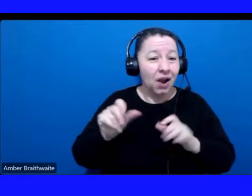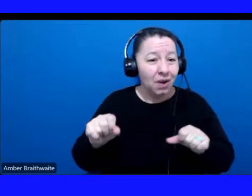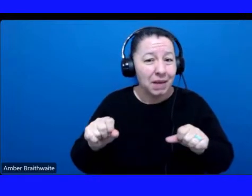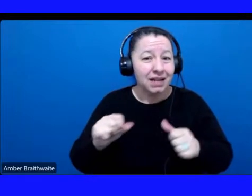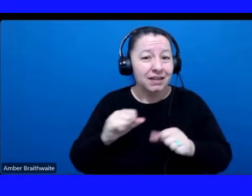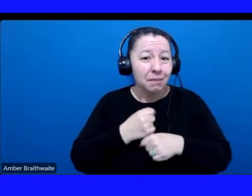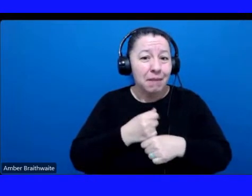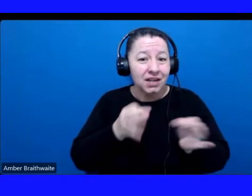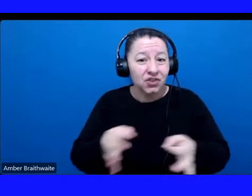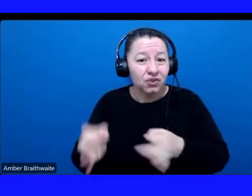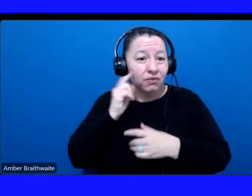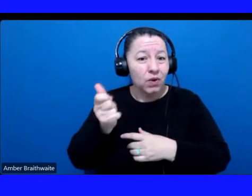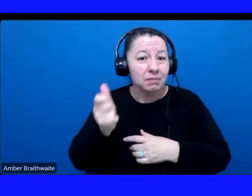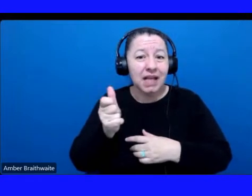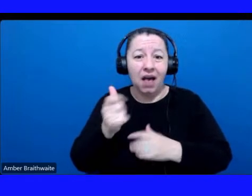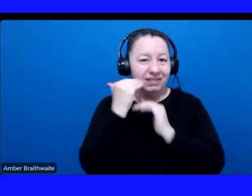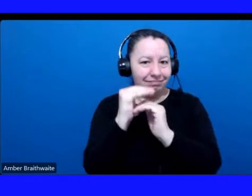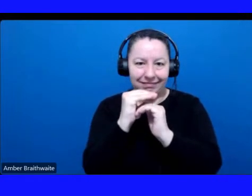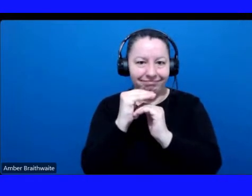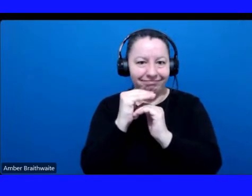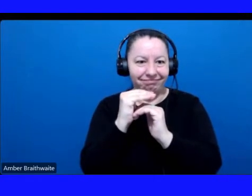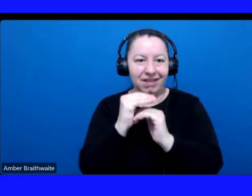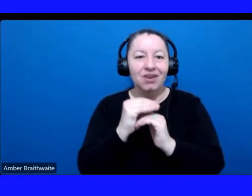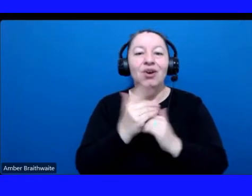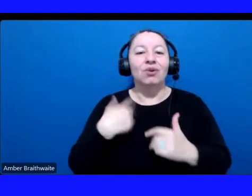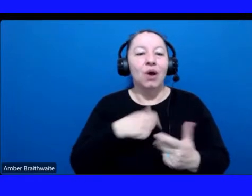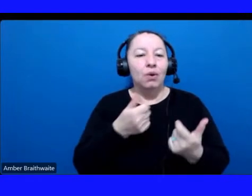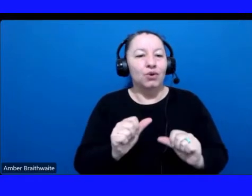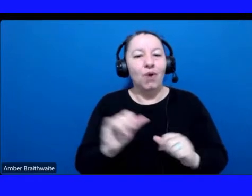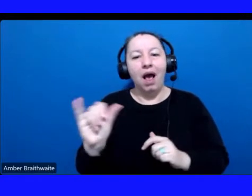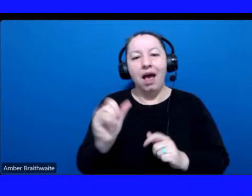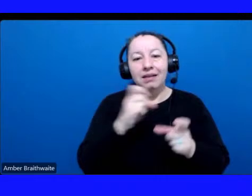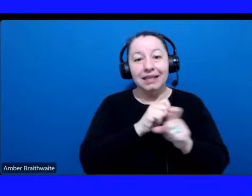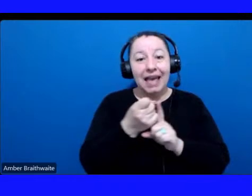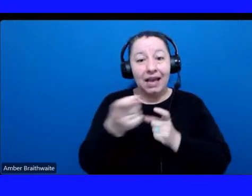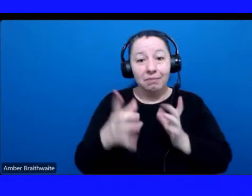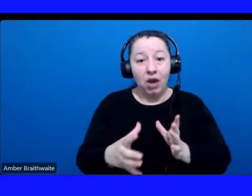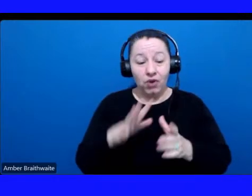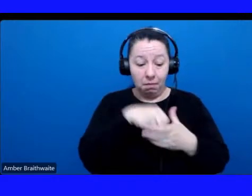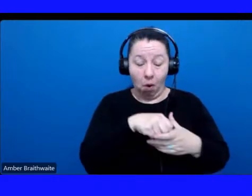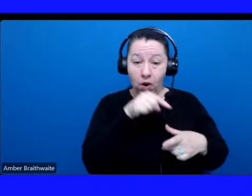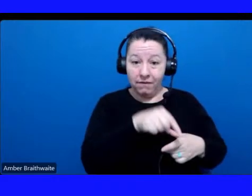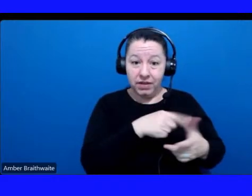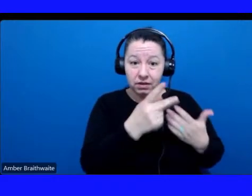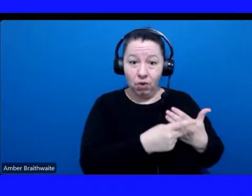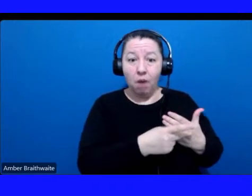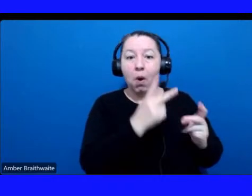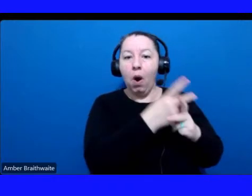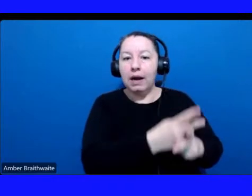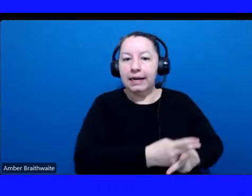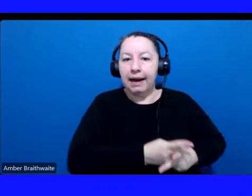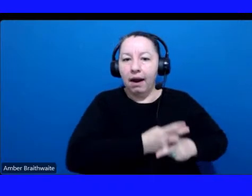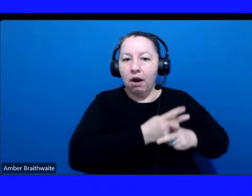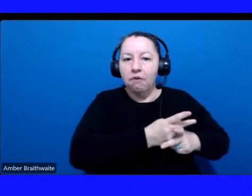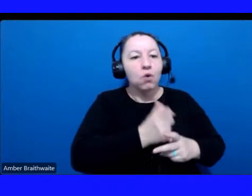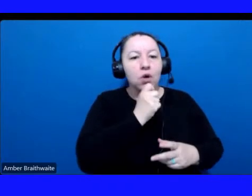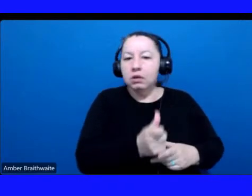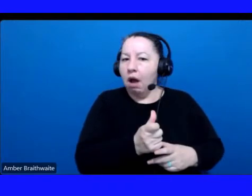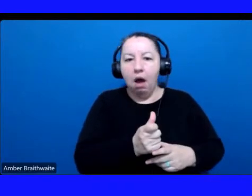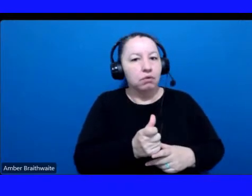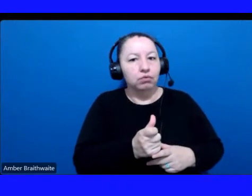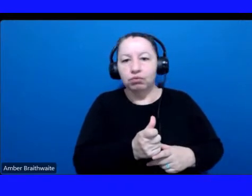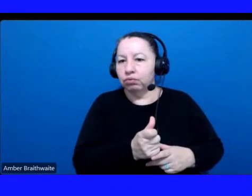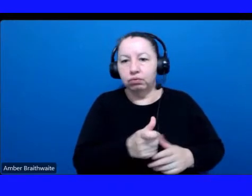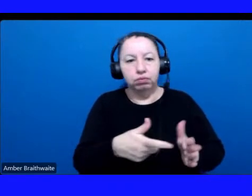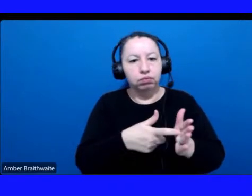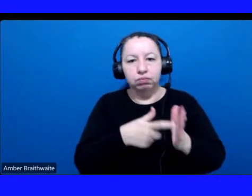of intervention, I'm not a clinician, so I don't want to speak to that, but it is a contract that includes a number of psychologists and psychiatrists